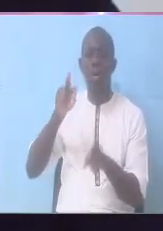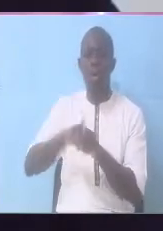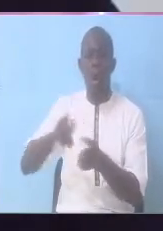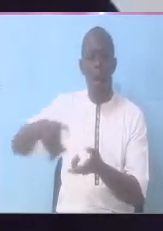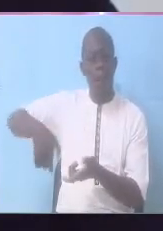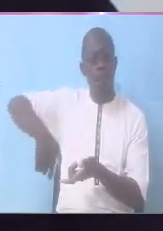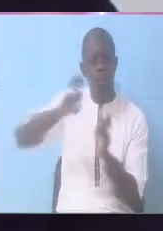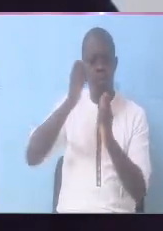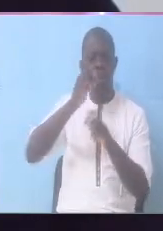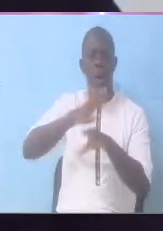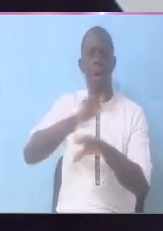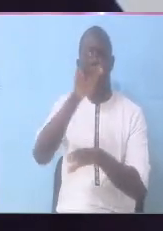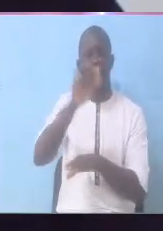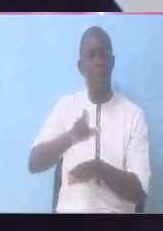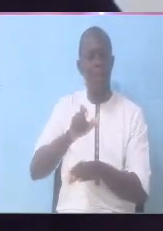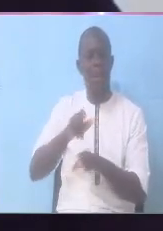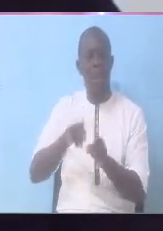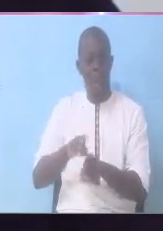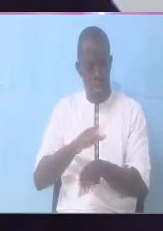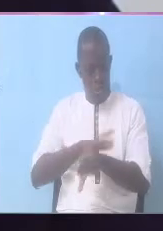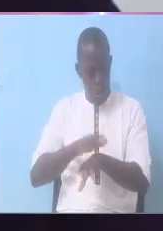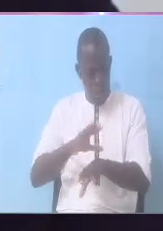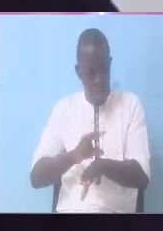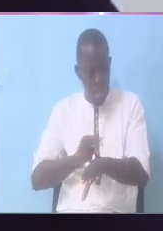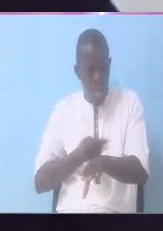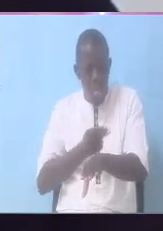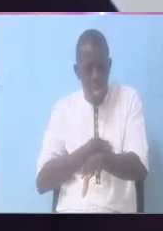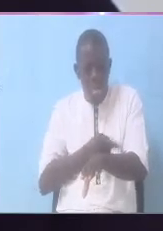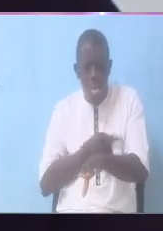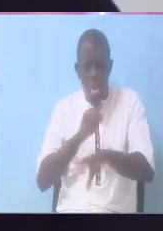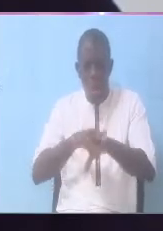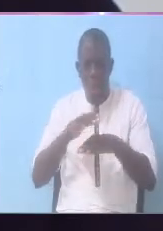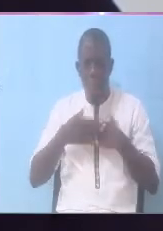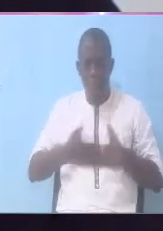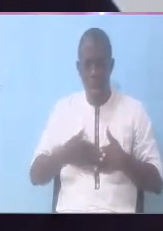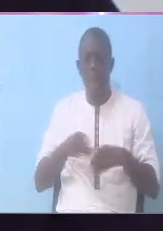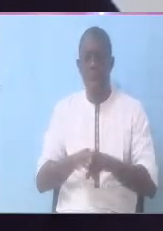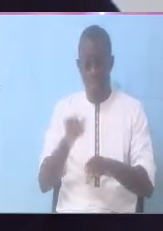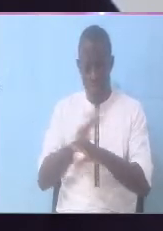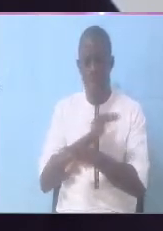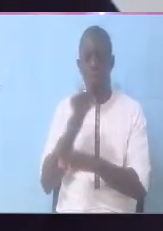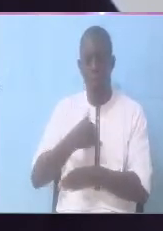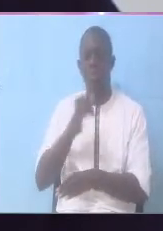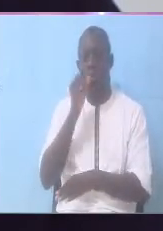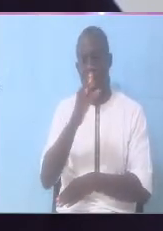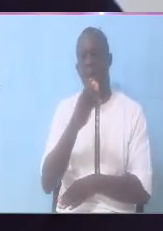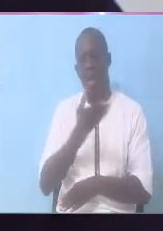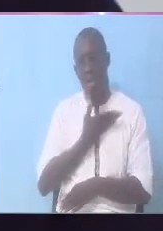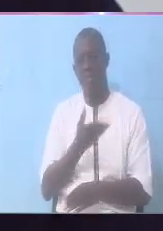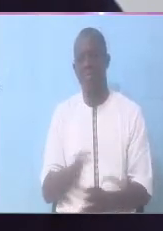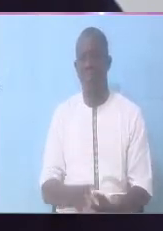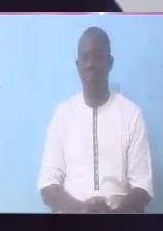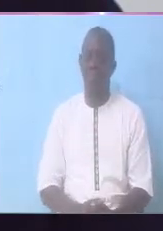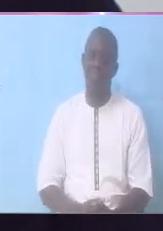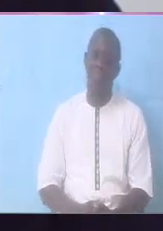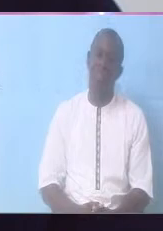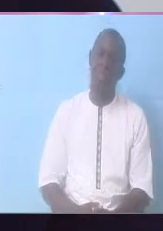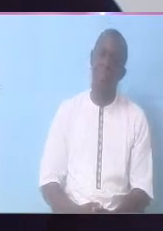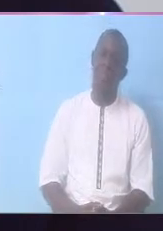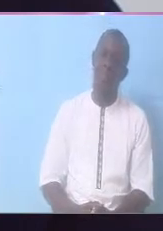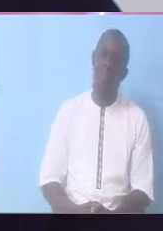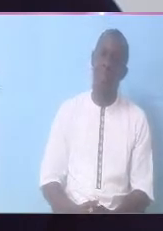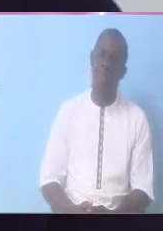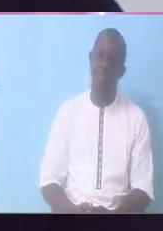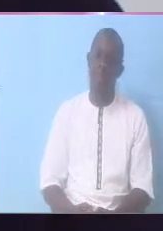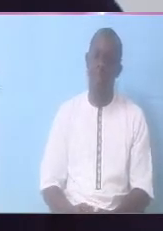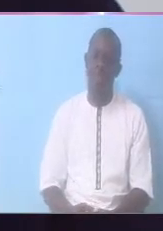banta abalajato keta nyame nyama ya foko ha itele bulo ba kono amunta nin talin jalo ya ala jiobo mo balo